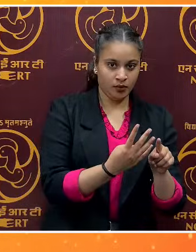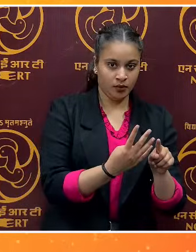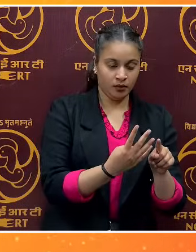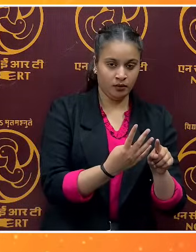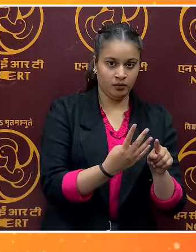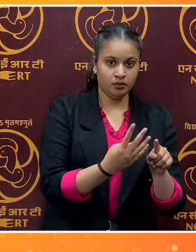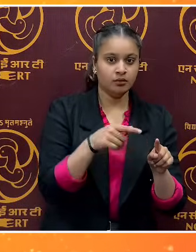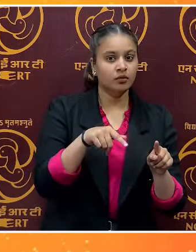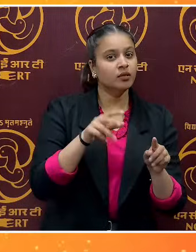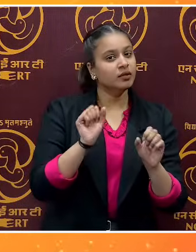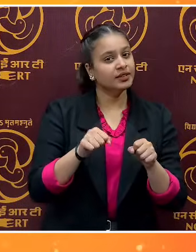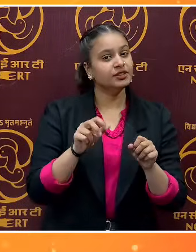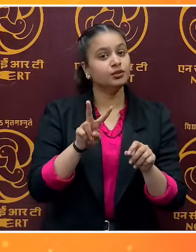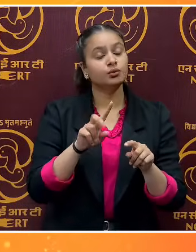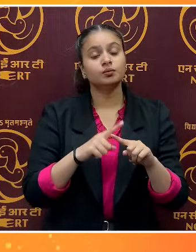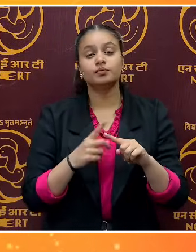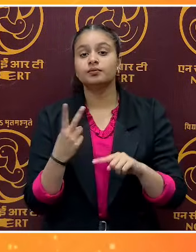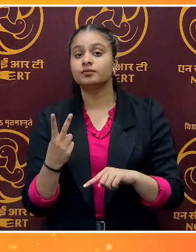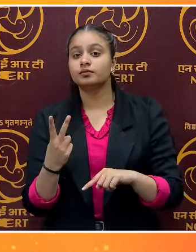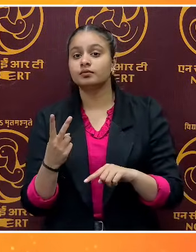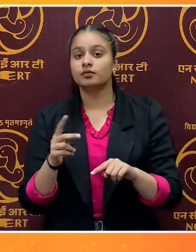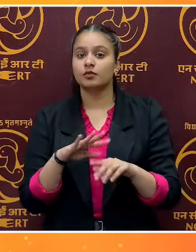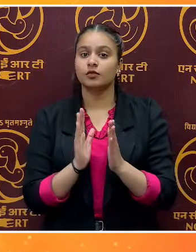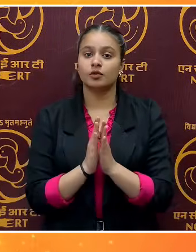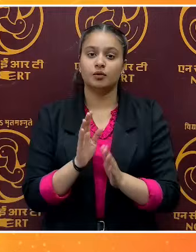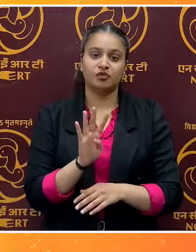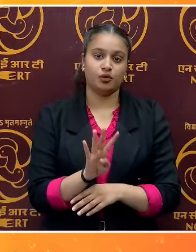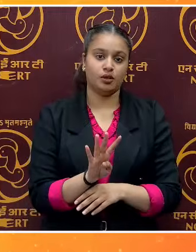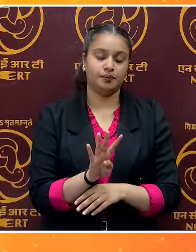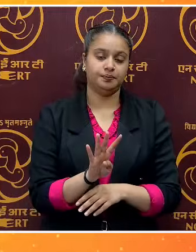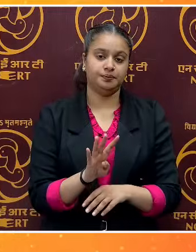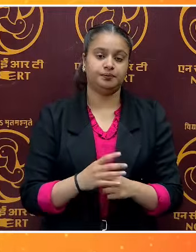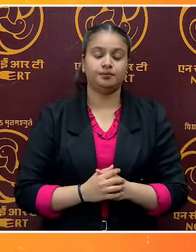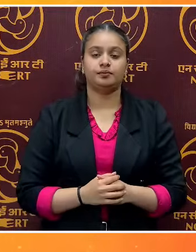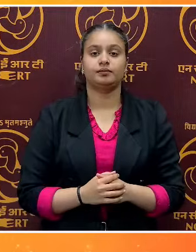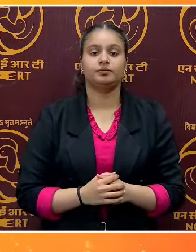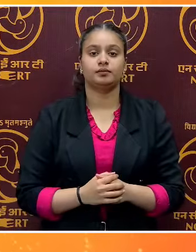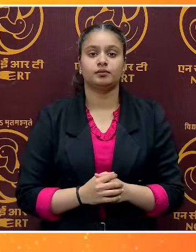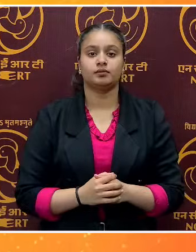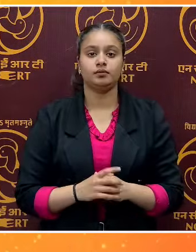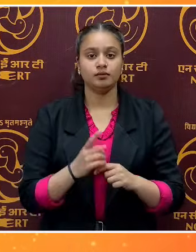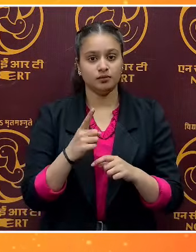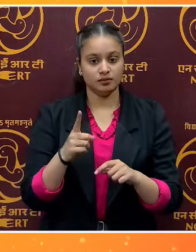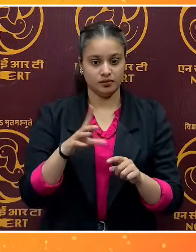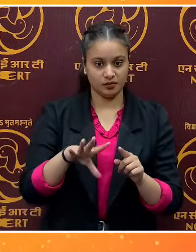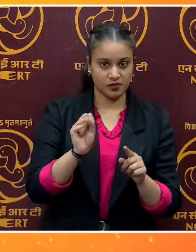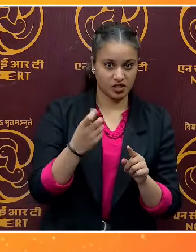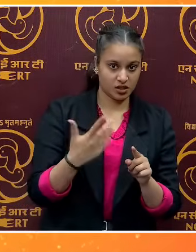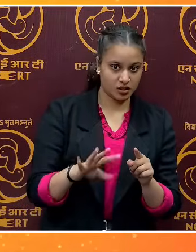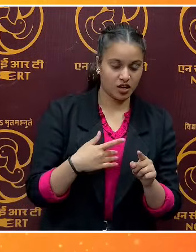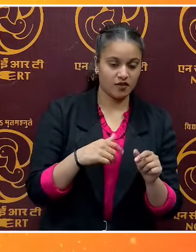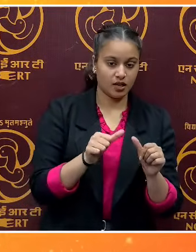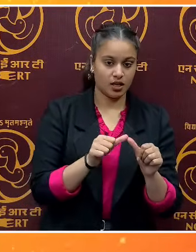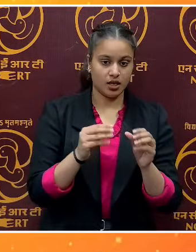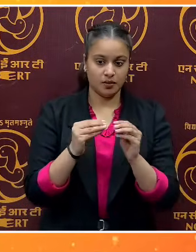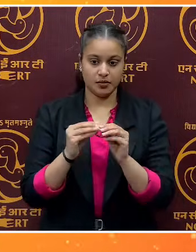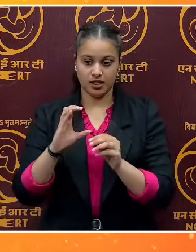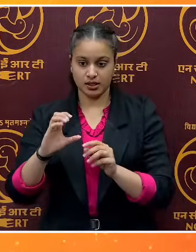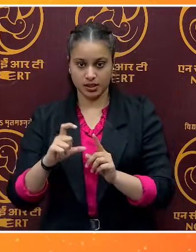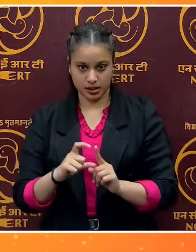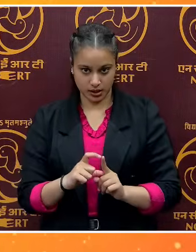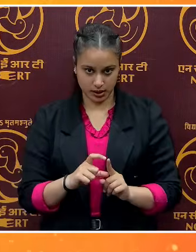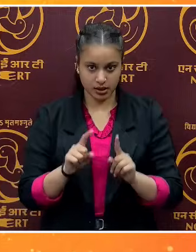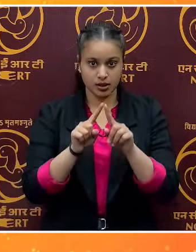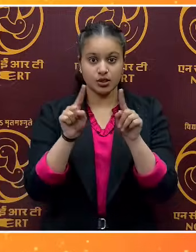this obviously 2 plus 2 is 4 Renuji, right. So, I find ABCD